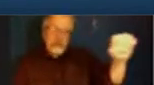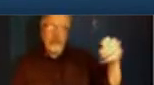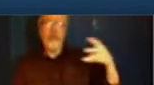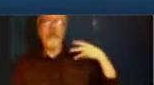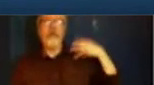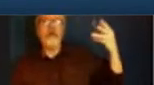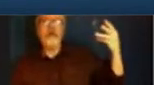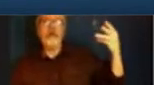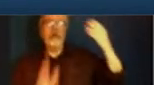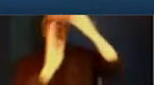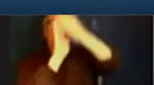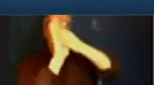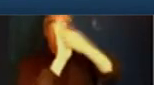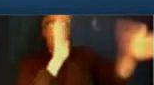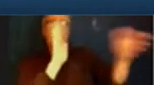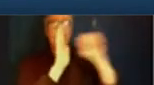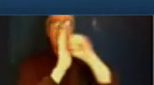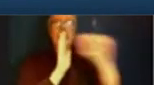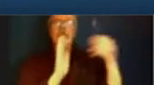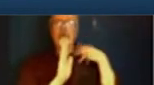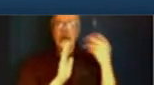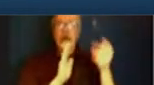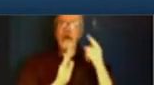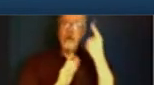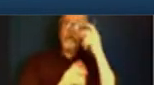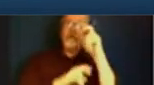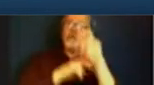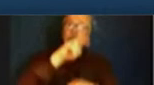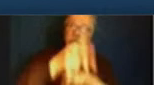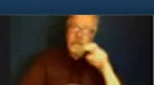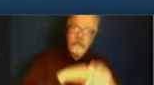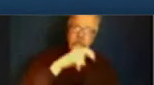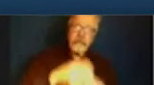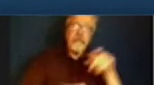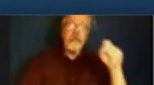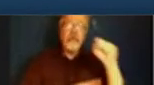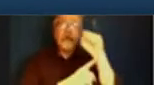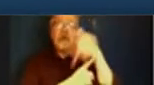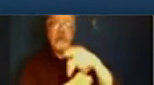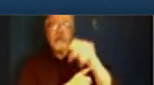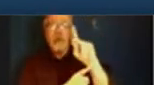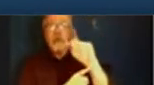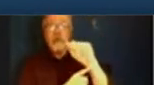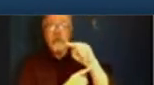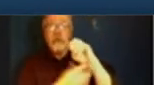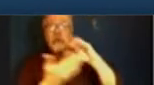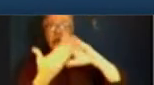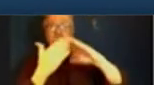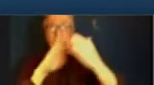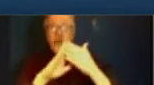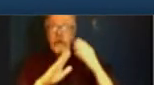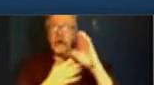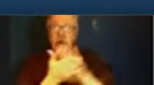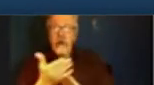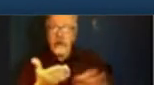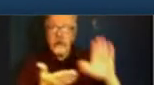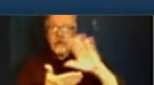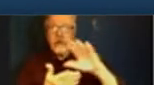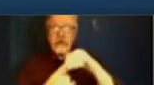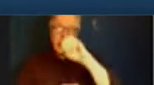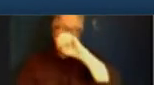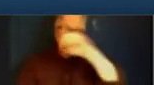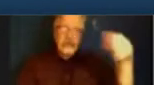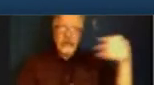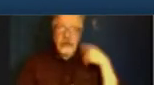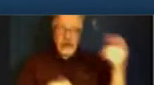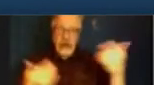Discovery Health, one at the Fairgrounds, one at Spokane Falls Community College. The folks out there tell us they have capacity for about 500 tests per day, but they're